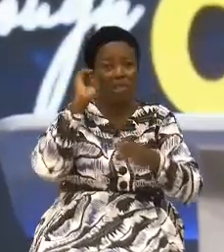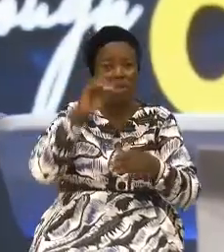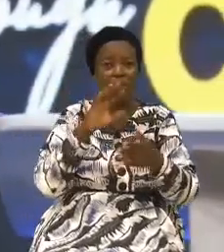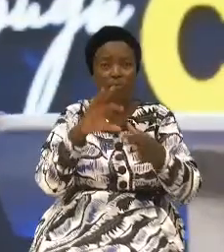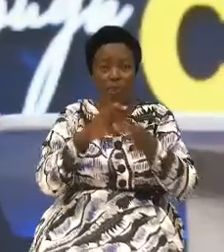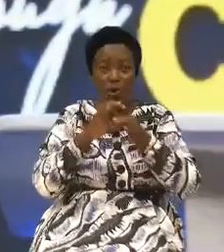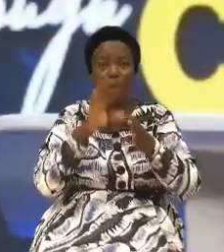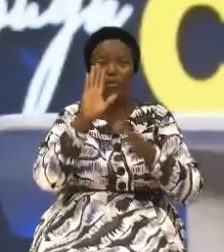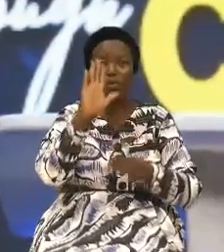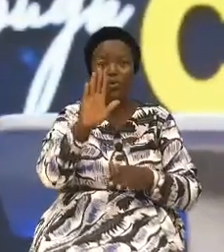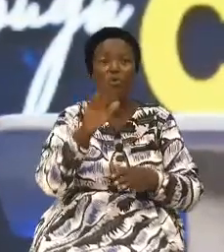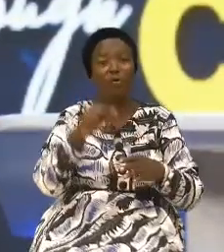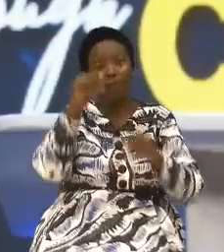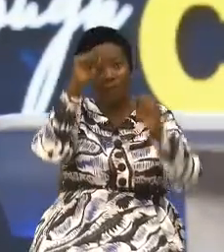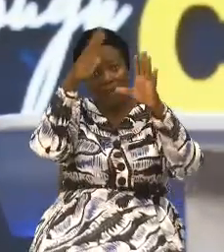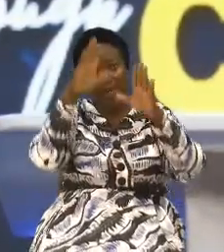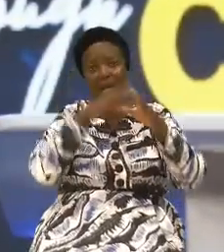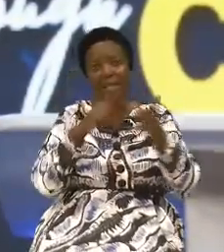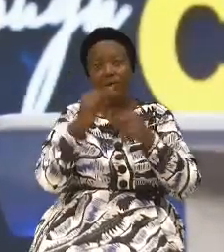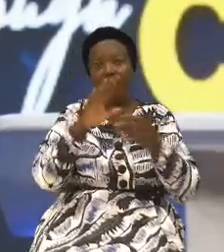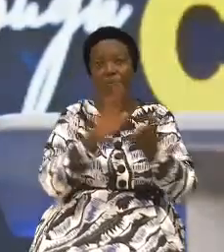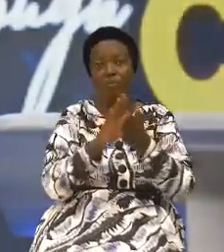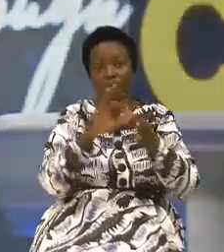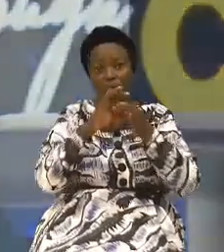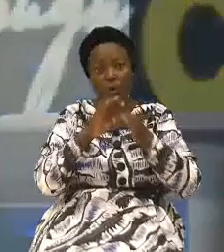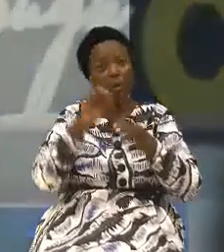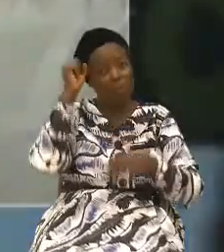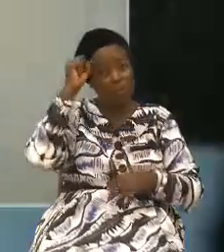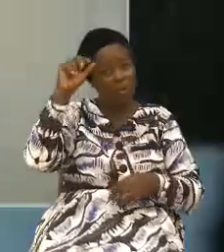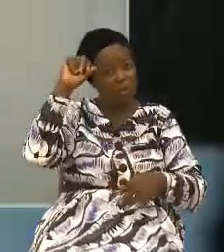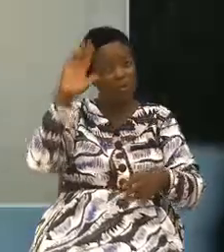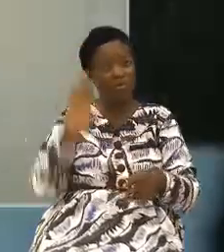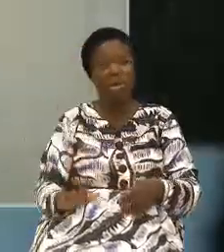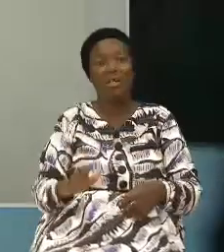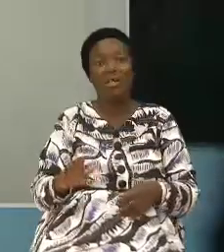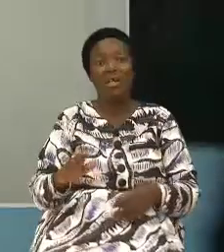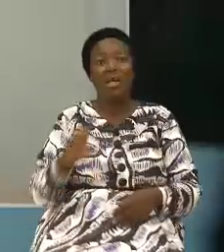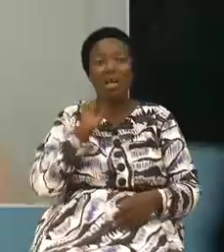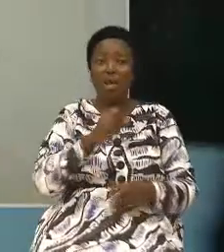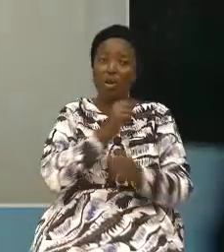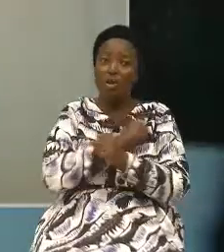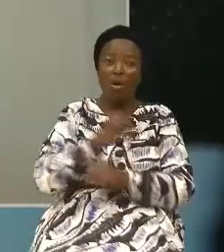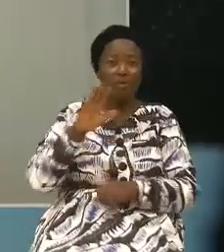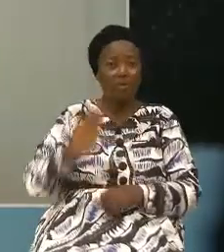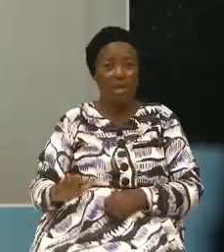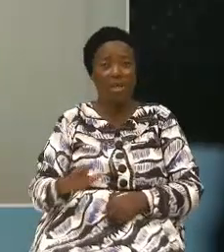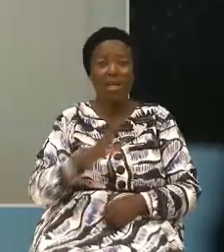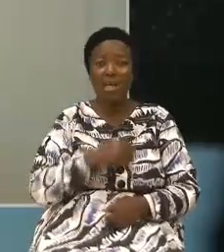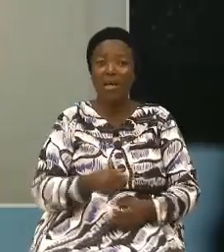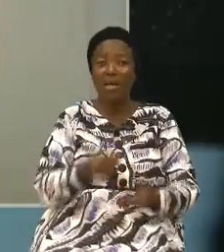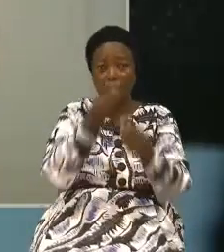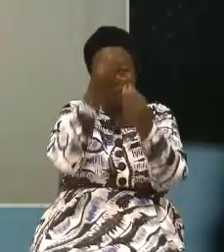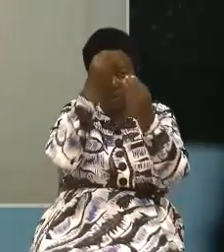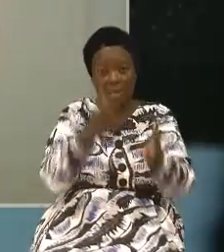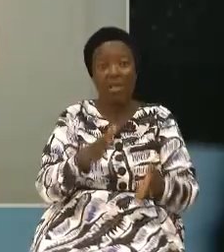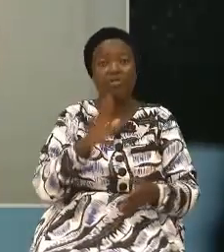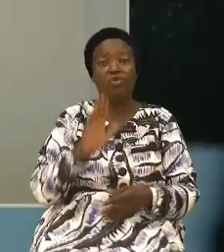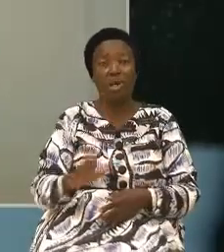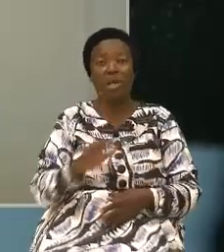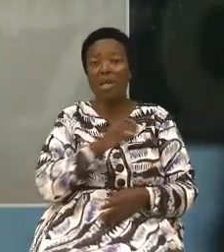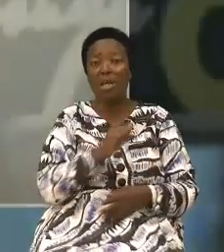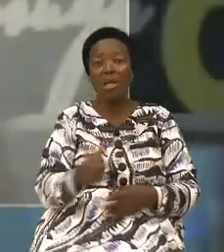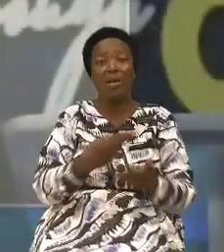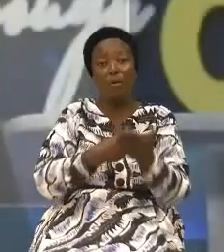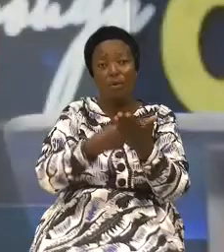you become his child, a beloved child, an obedient child, a righteous,